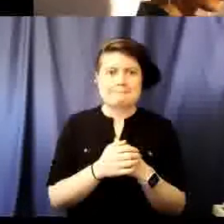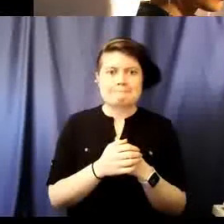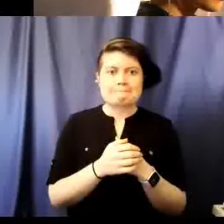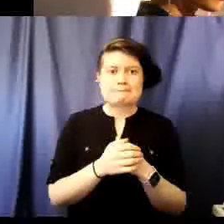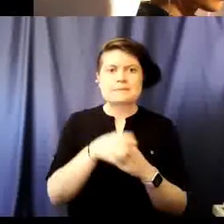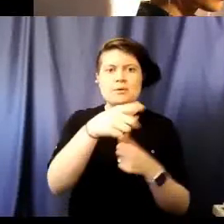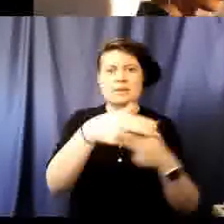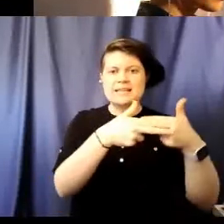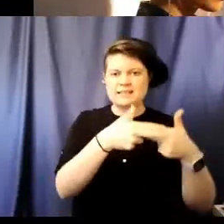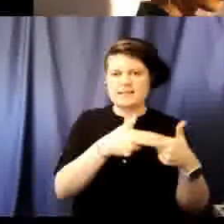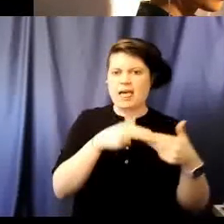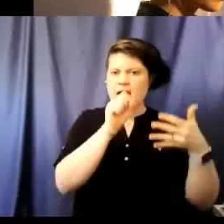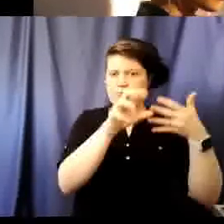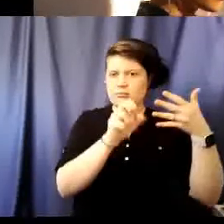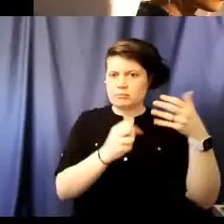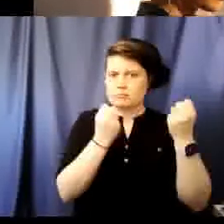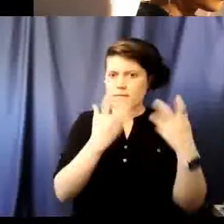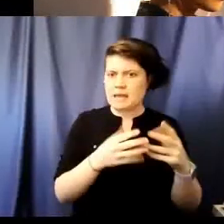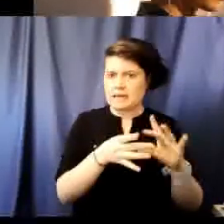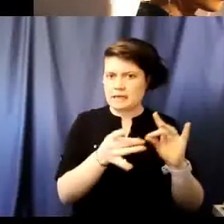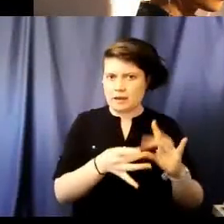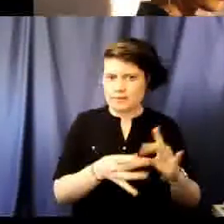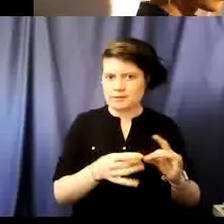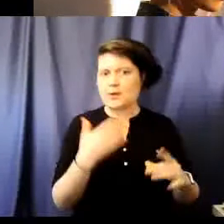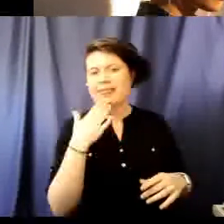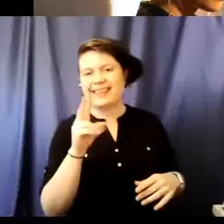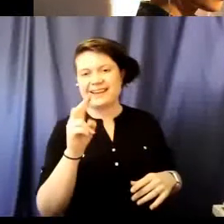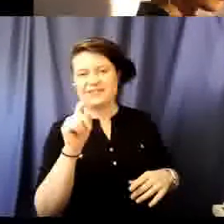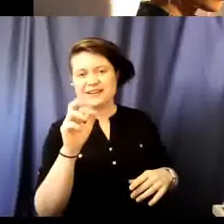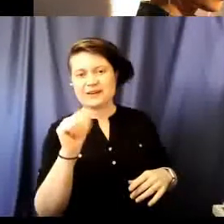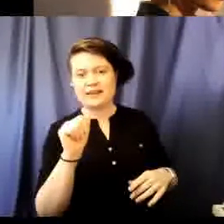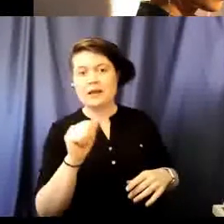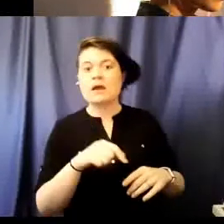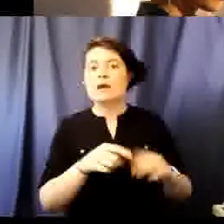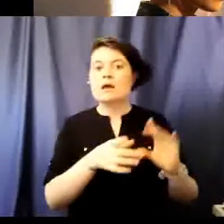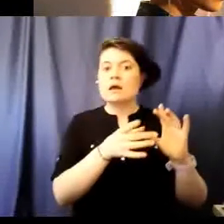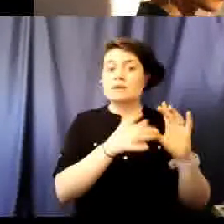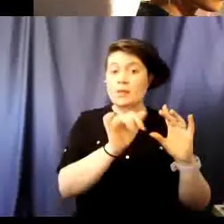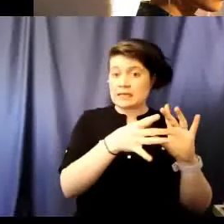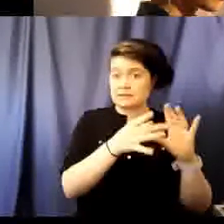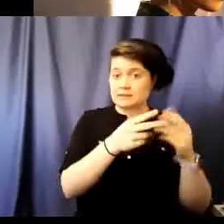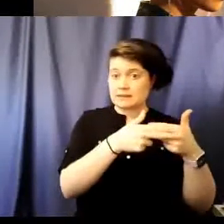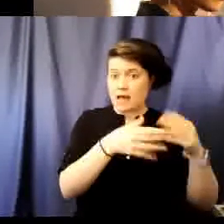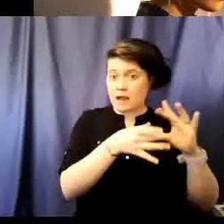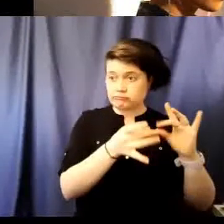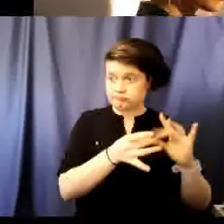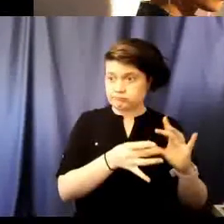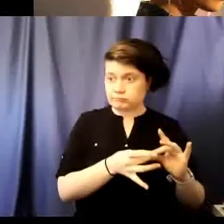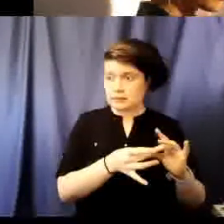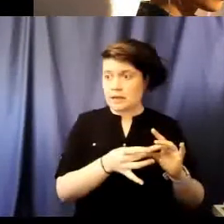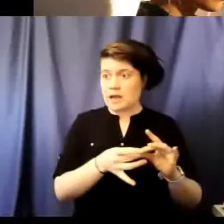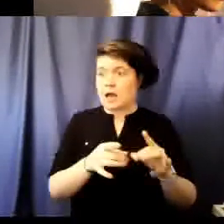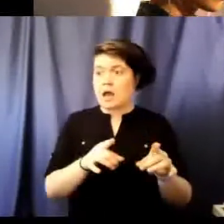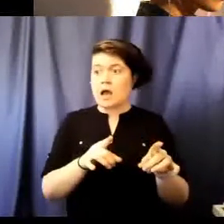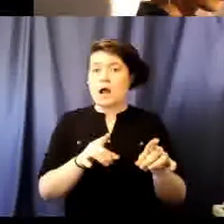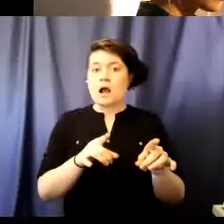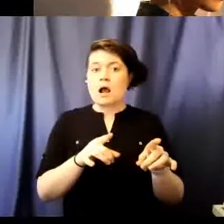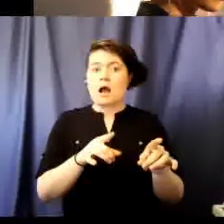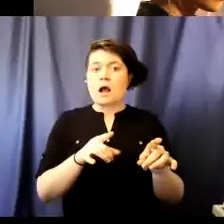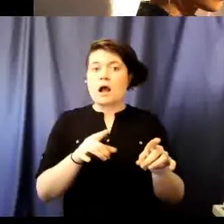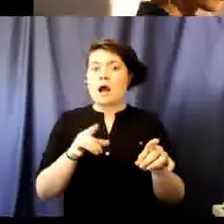slide, thanks, Victoria. So beyond these things on the slide, it might be difficult for participants to navigate the